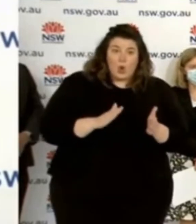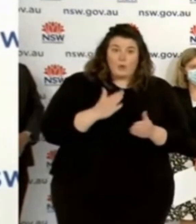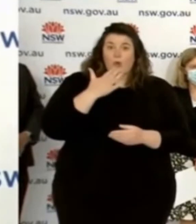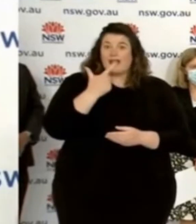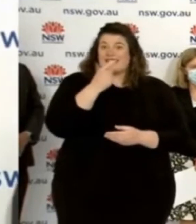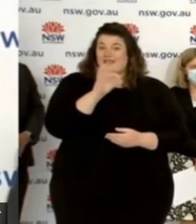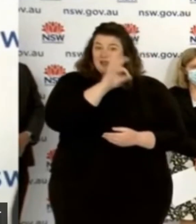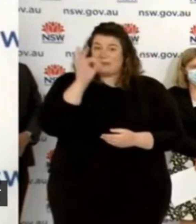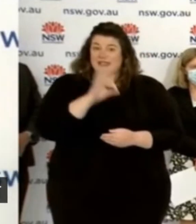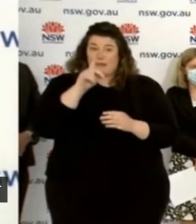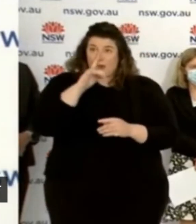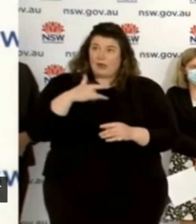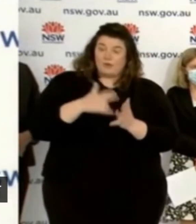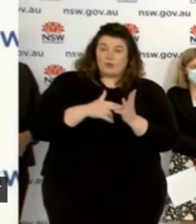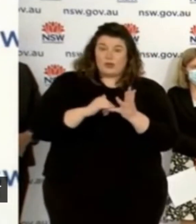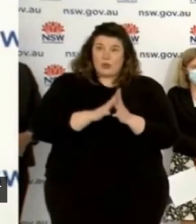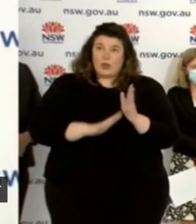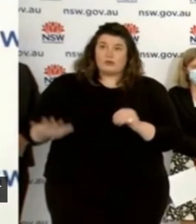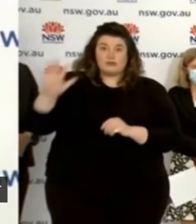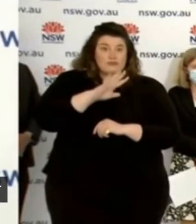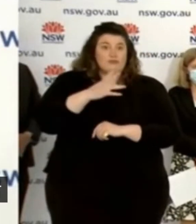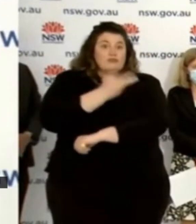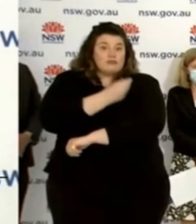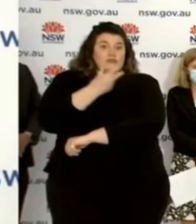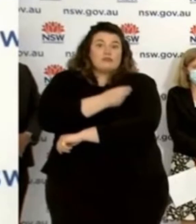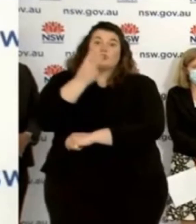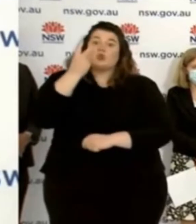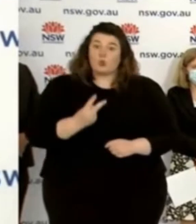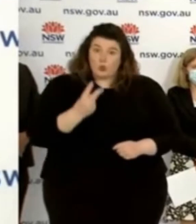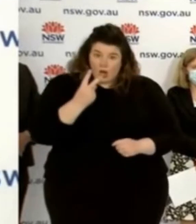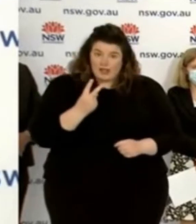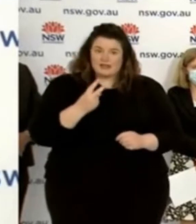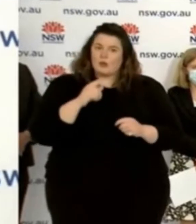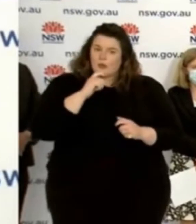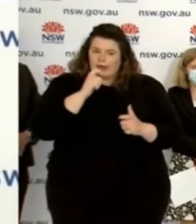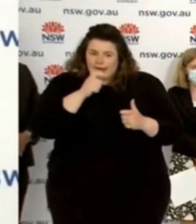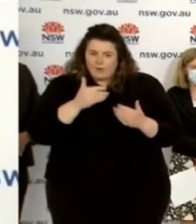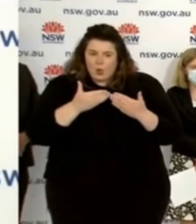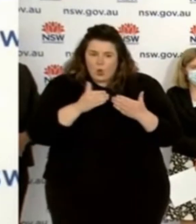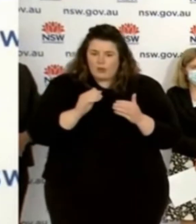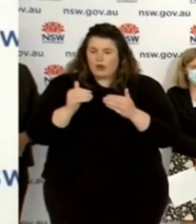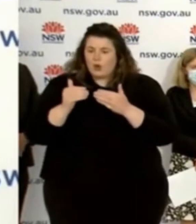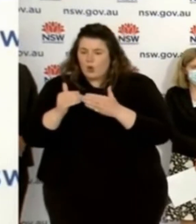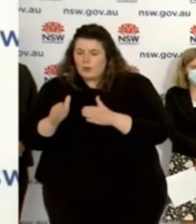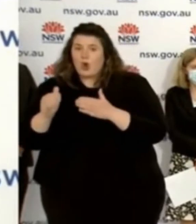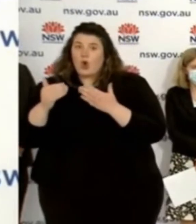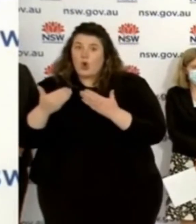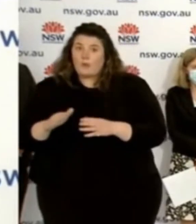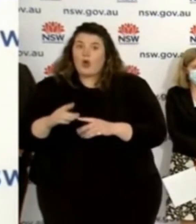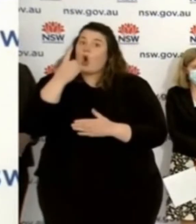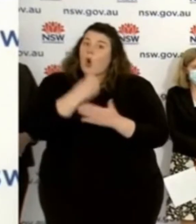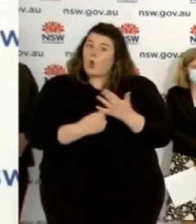70% double dose, that it's done in a safe way and it's only for people who are vaccinated. So you have been warned. If